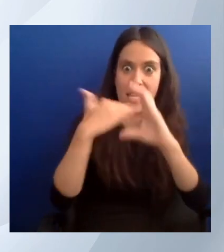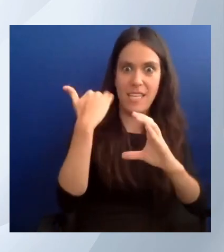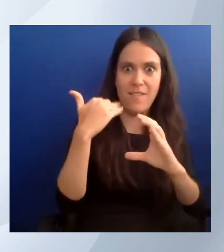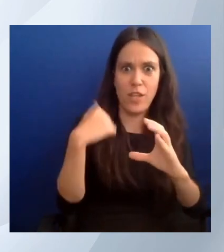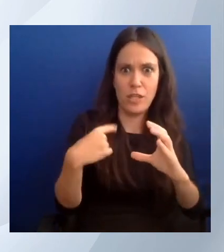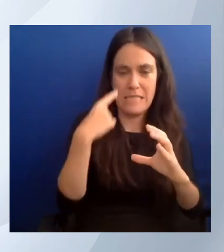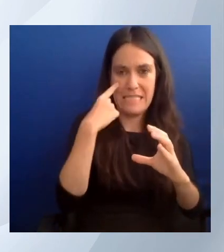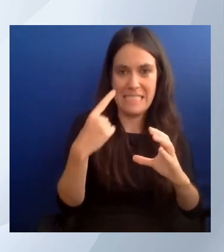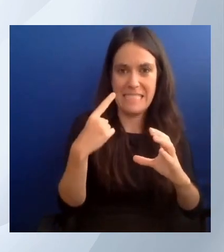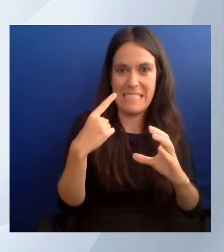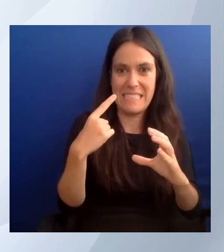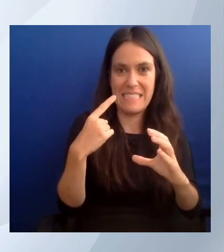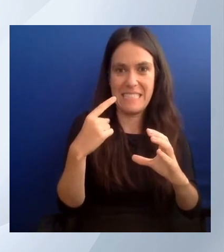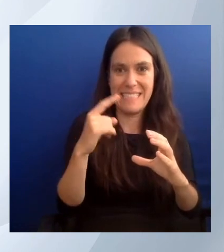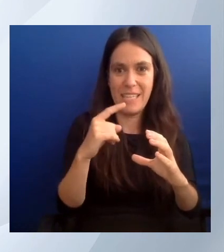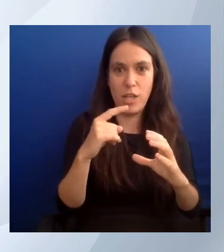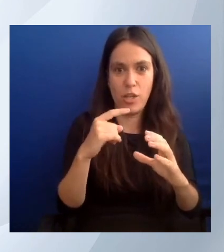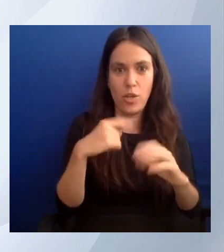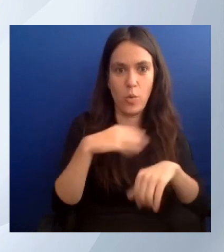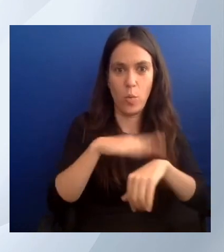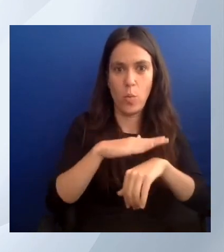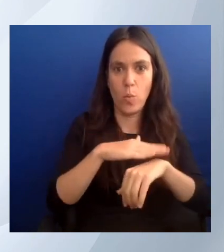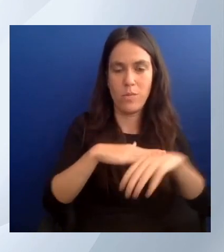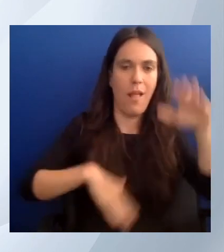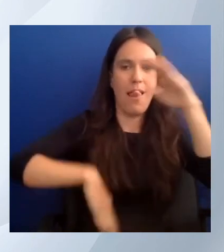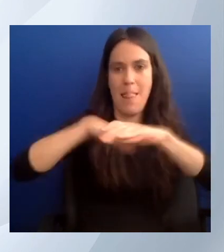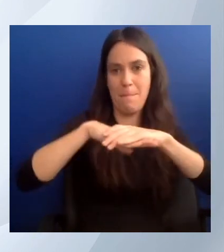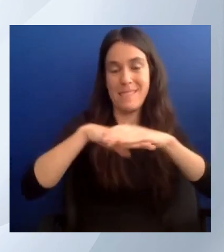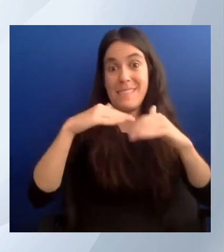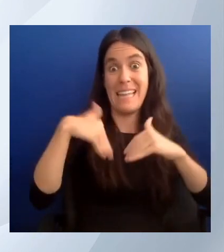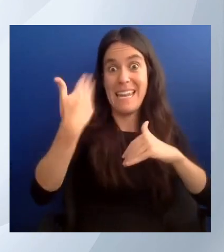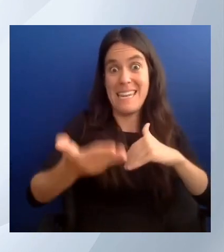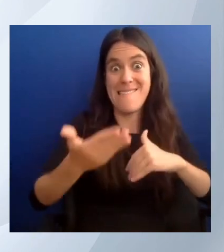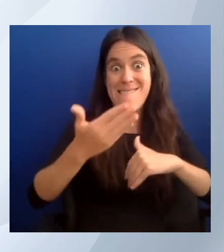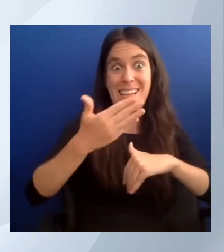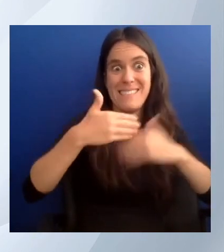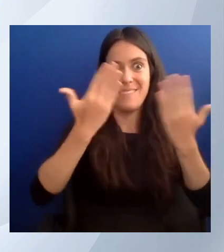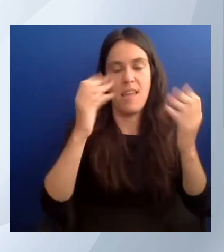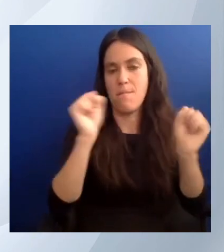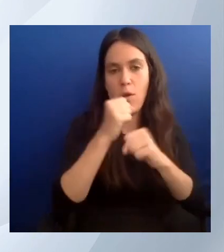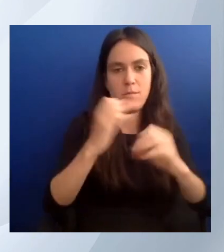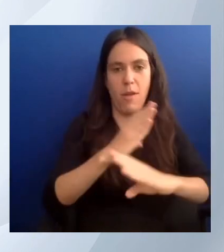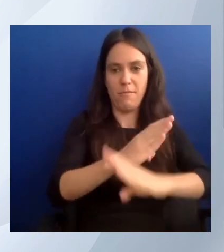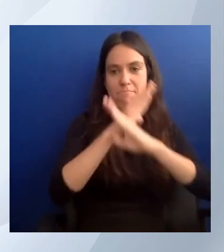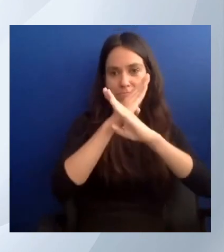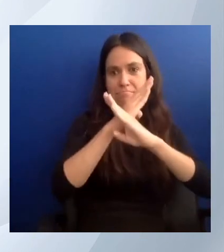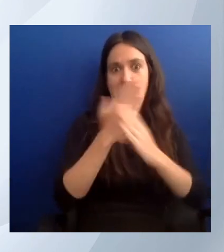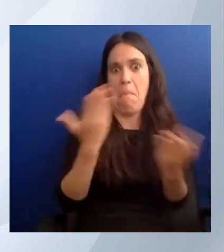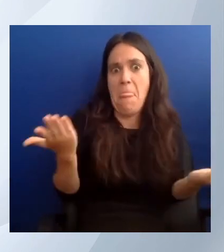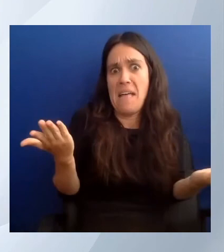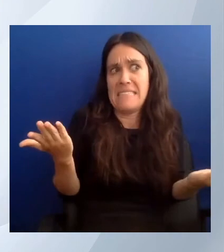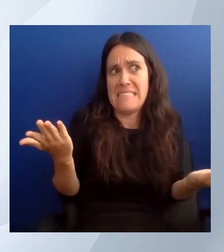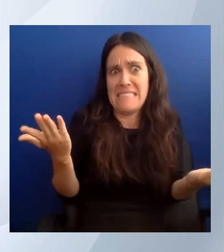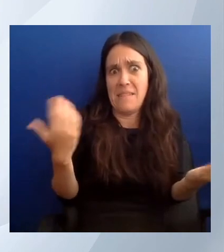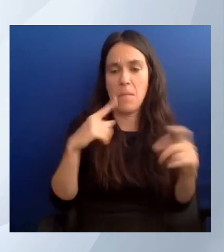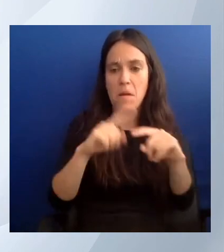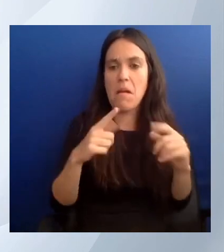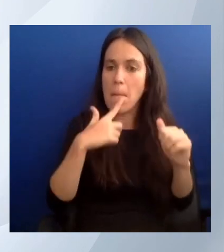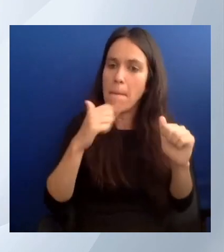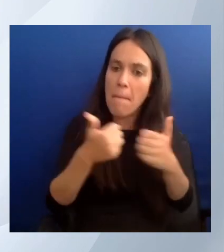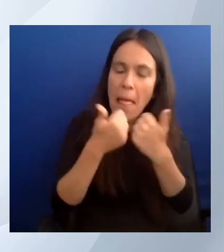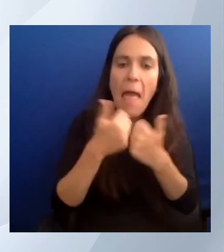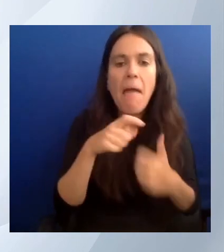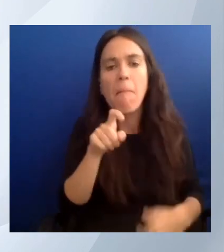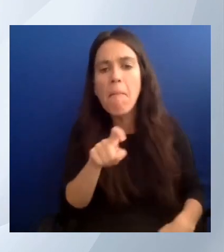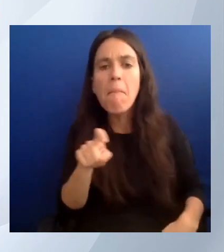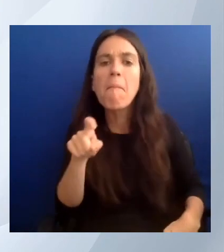your monthly limit, and the next day you can't access your account. But that aside, you can really play and start to do things. And the second